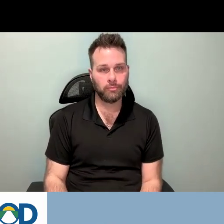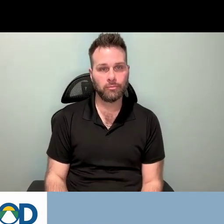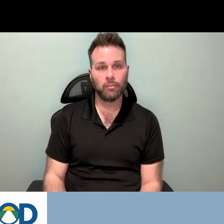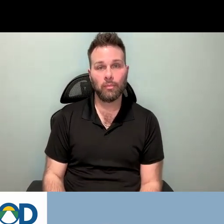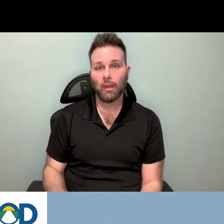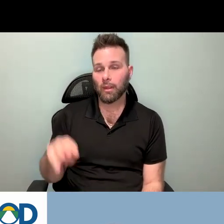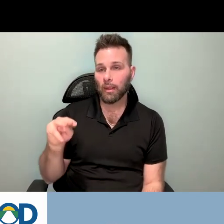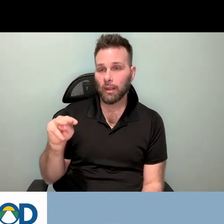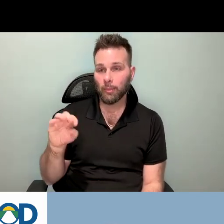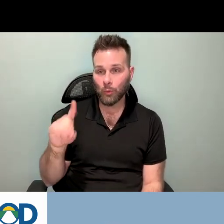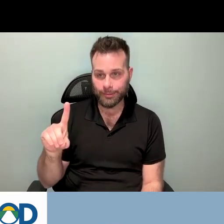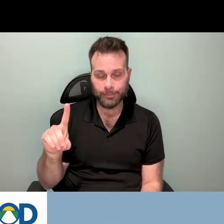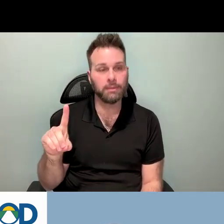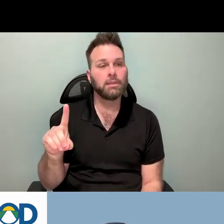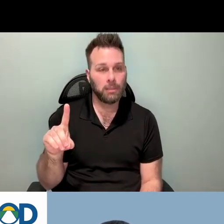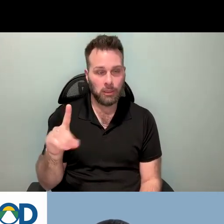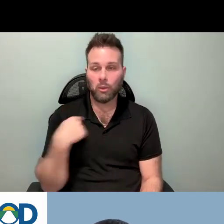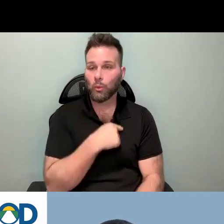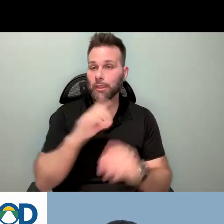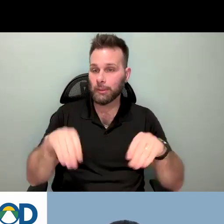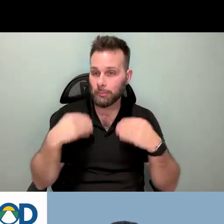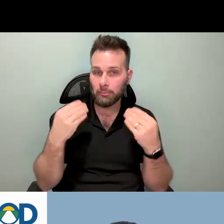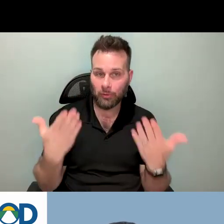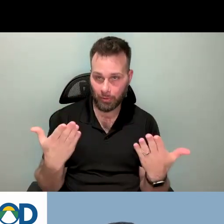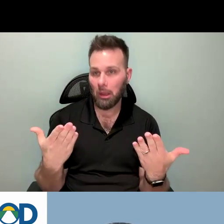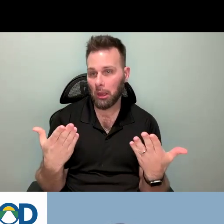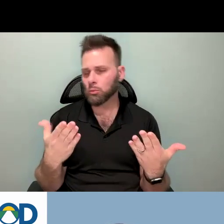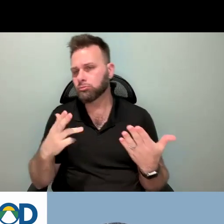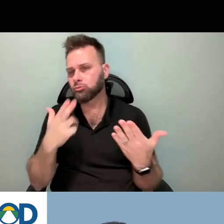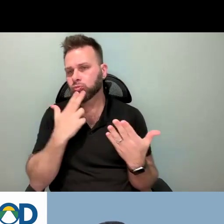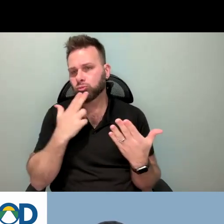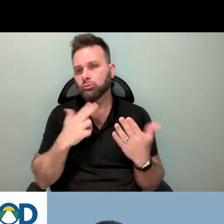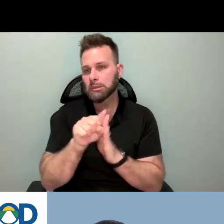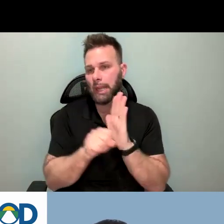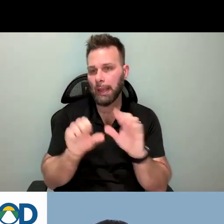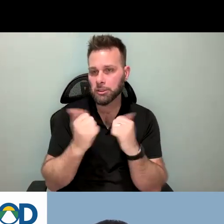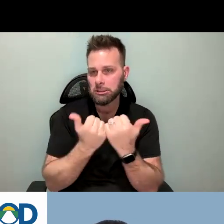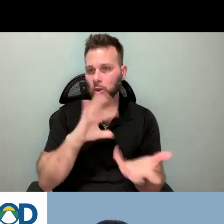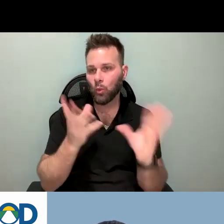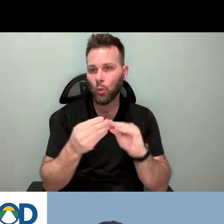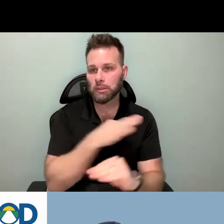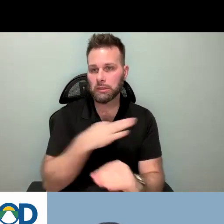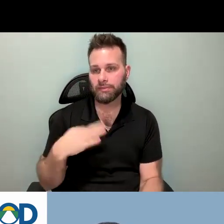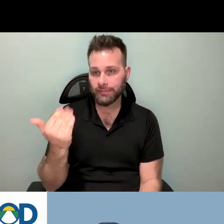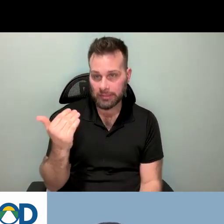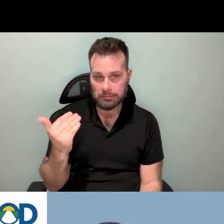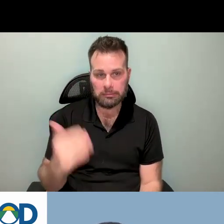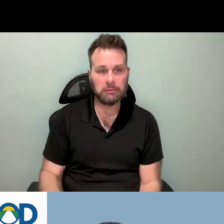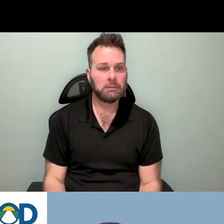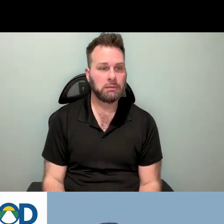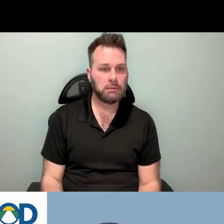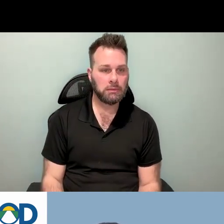The Mass Office on Disability, we are a small state agency. We have about 15 people when we're full up,